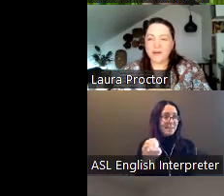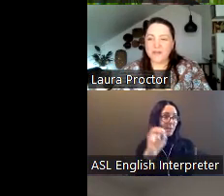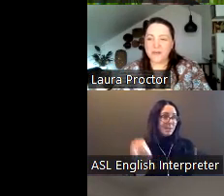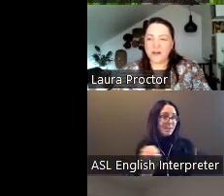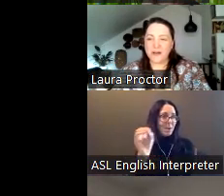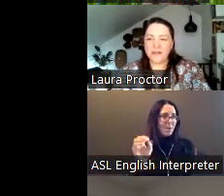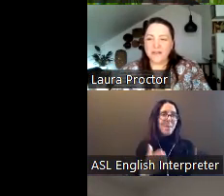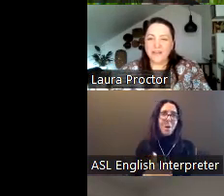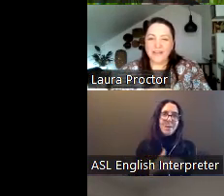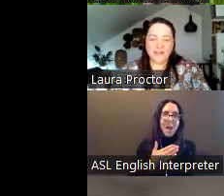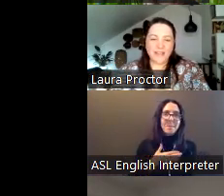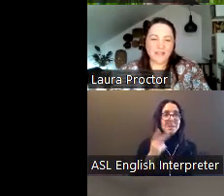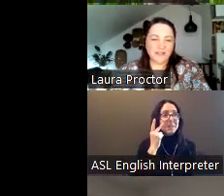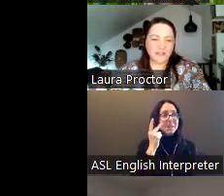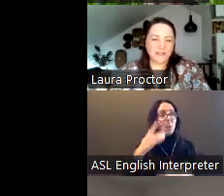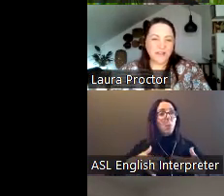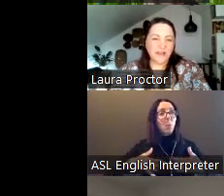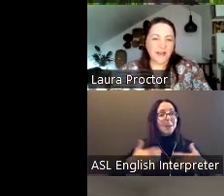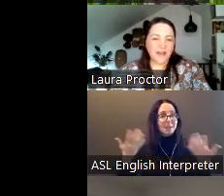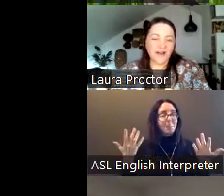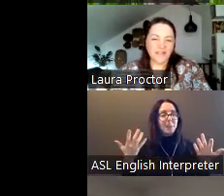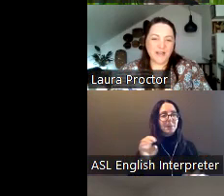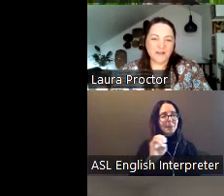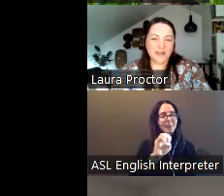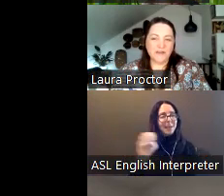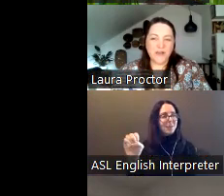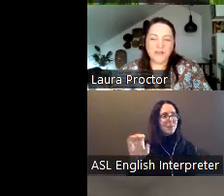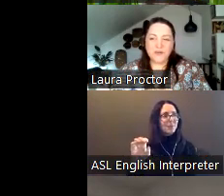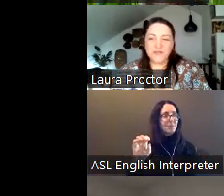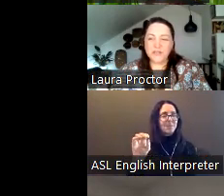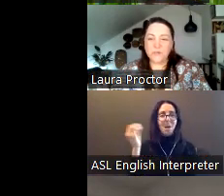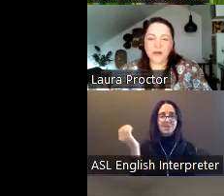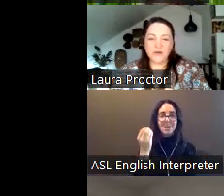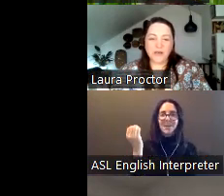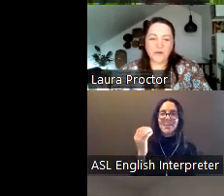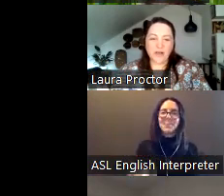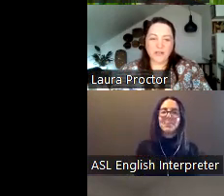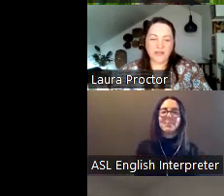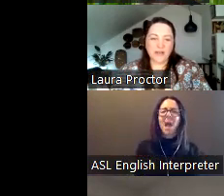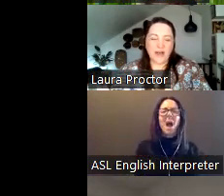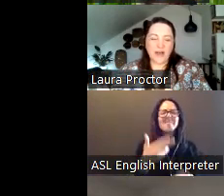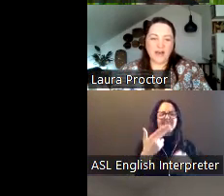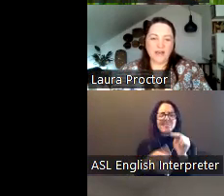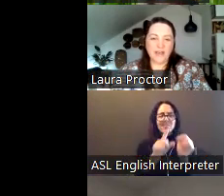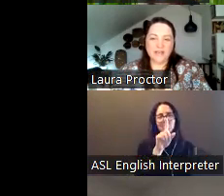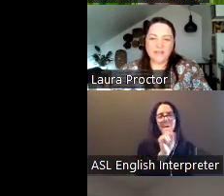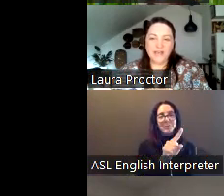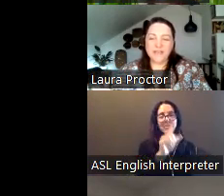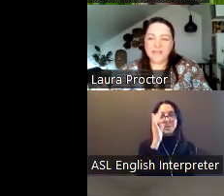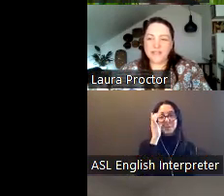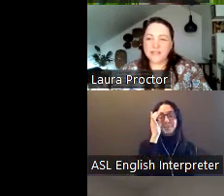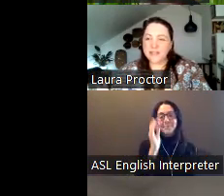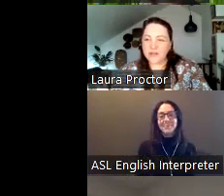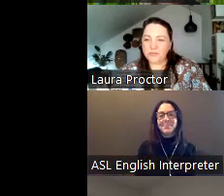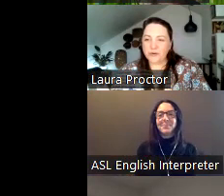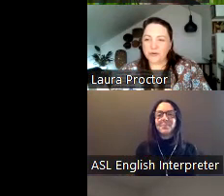happy to hear what's going on in Eastern Ontario. So just one quick question is,